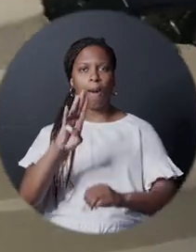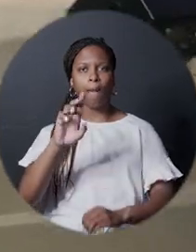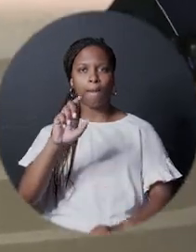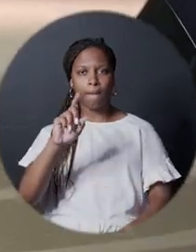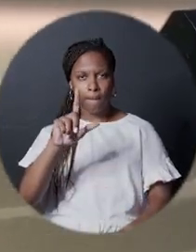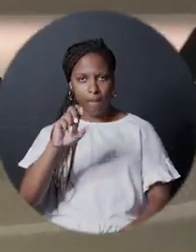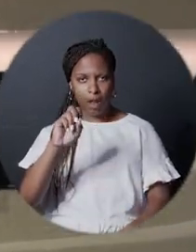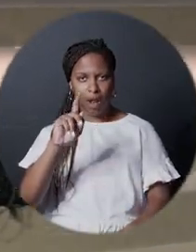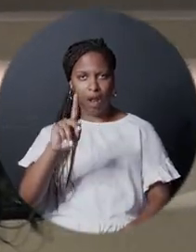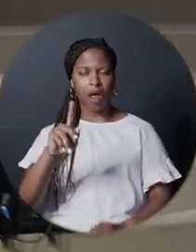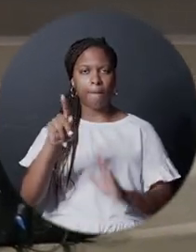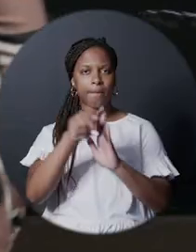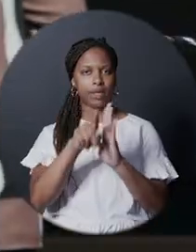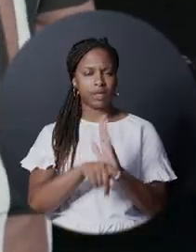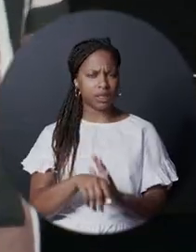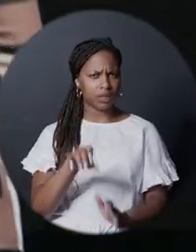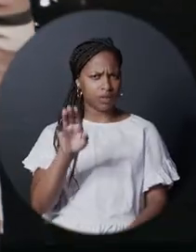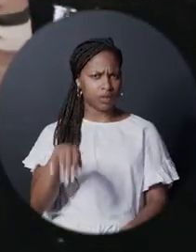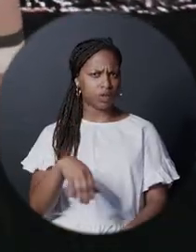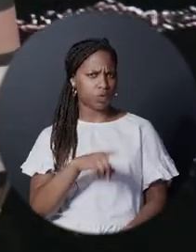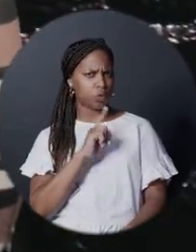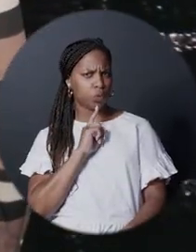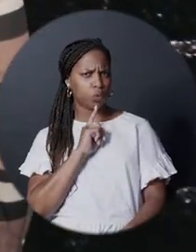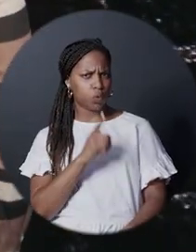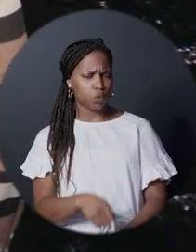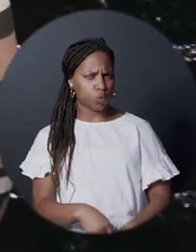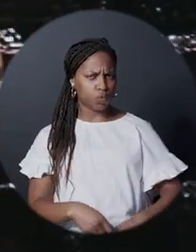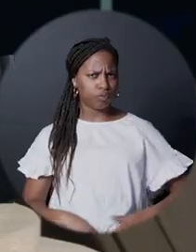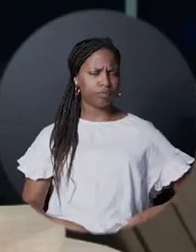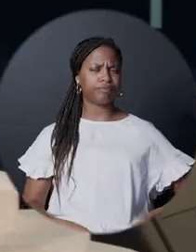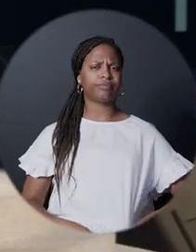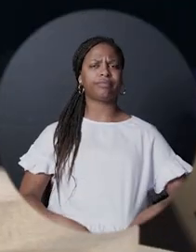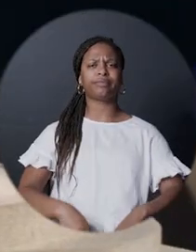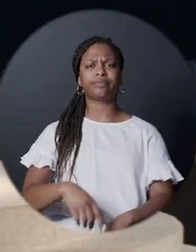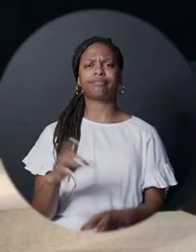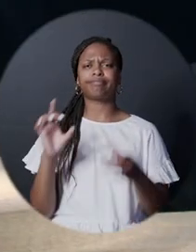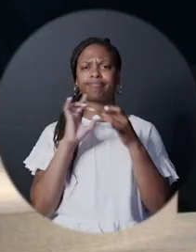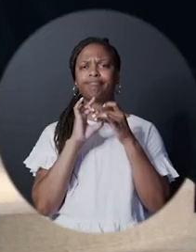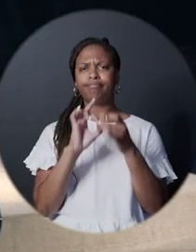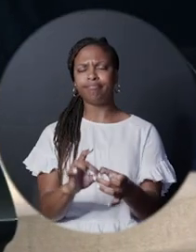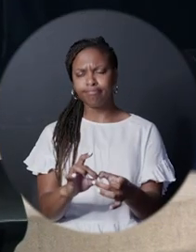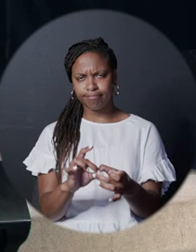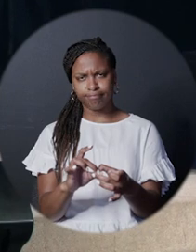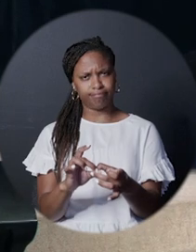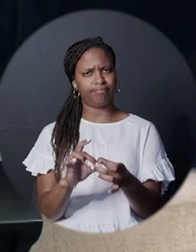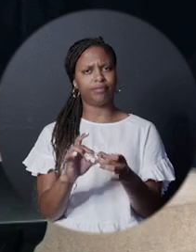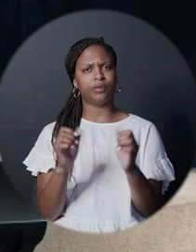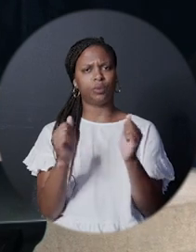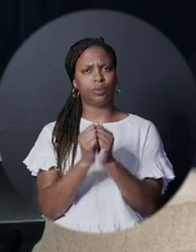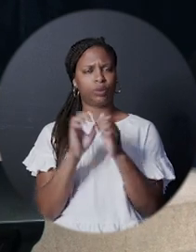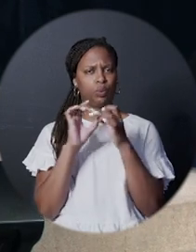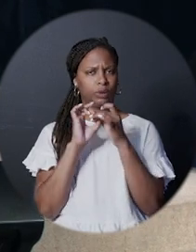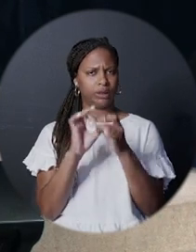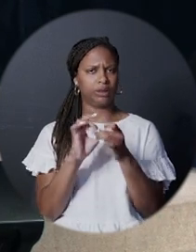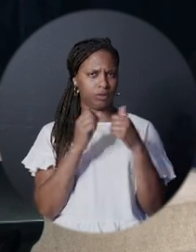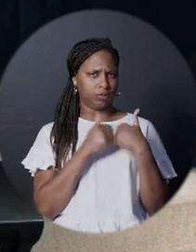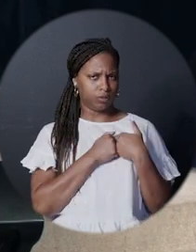about a no-block policy. If this is true, then it correlates